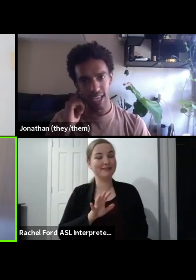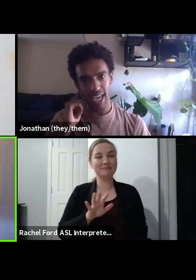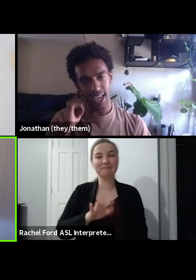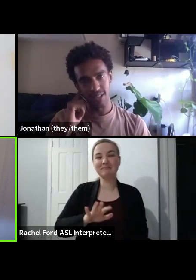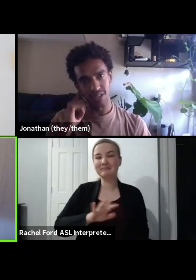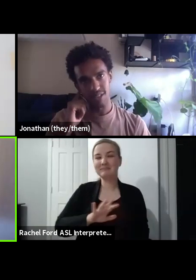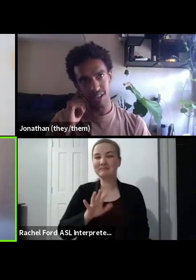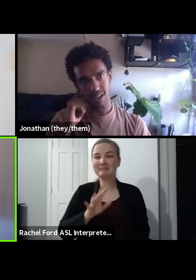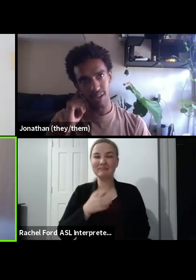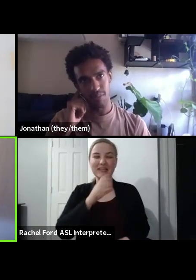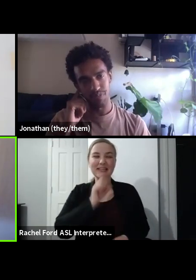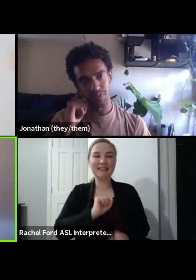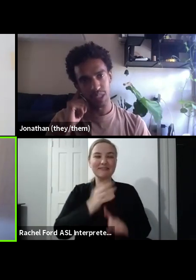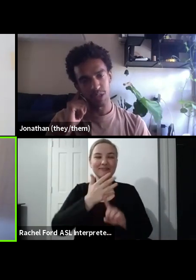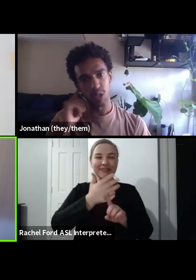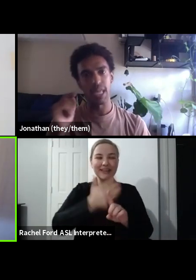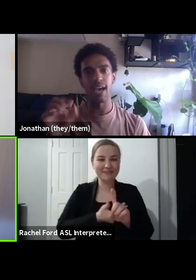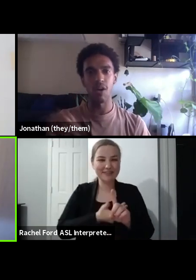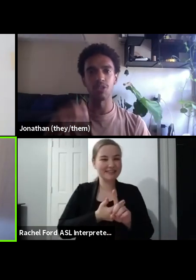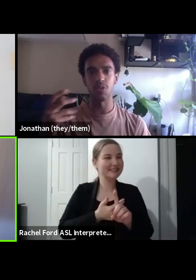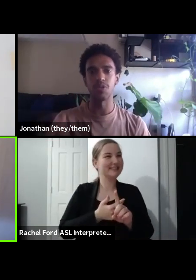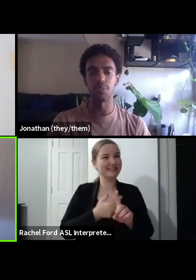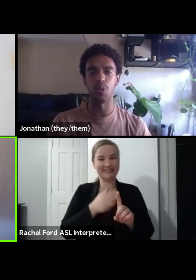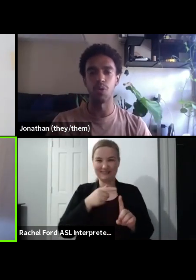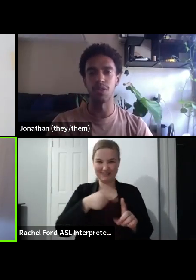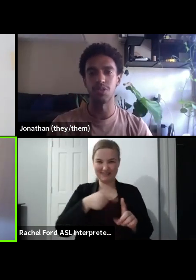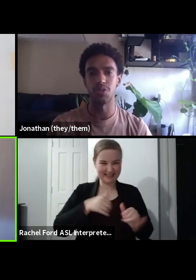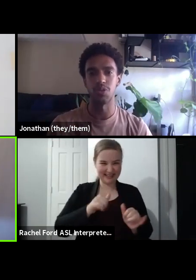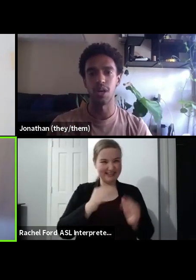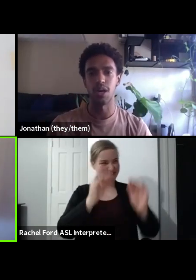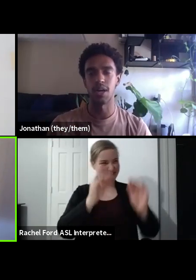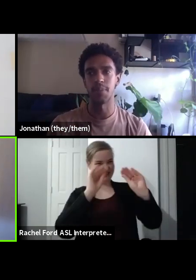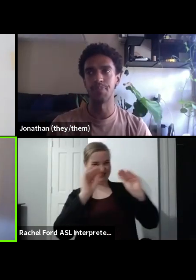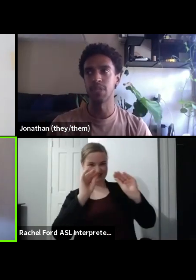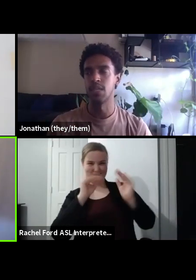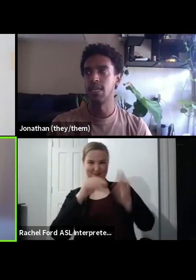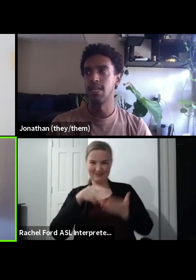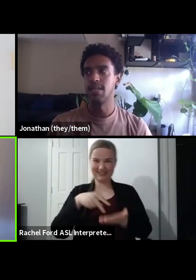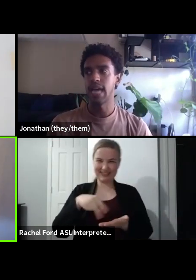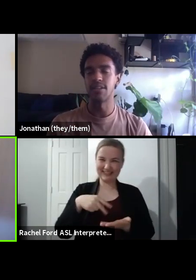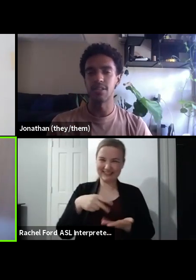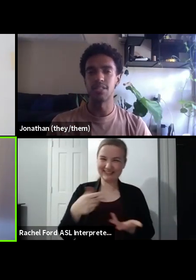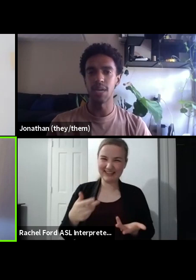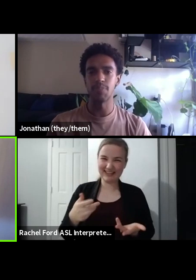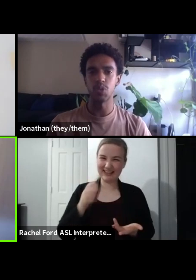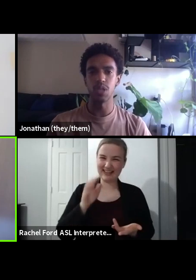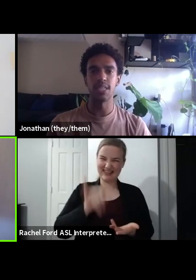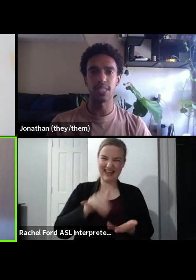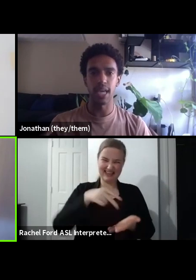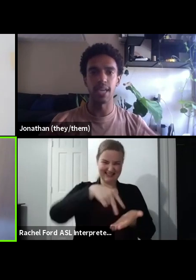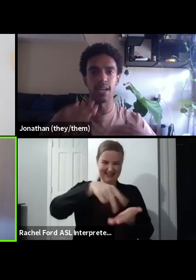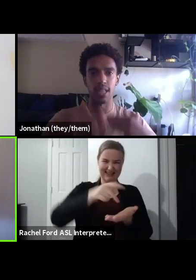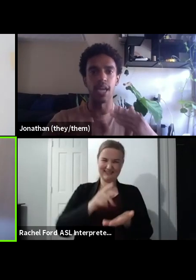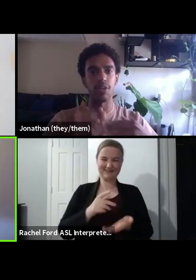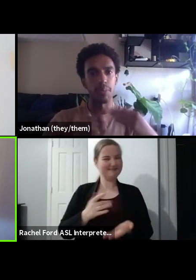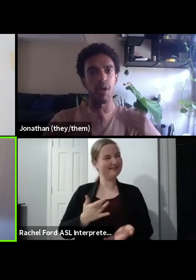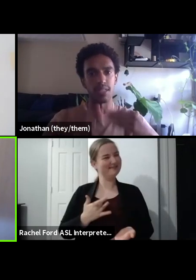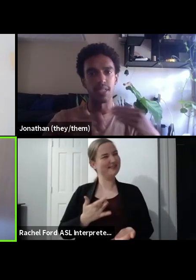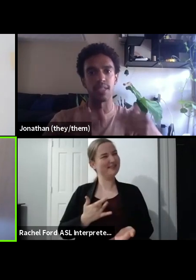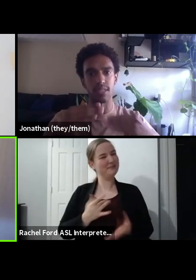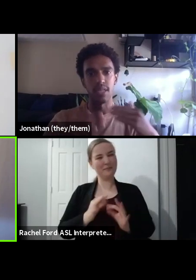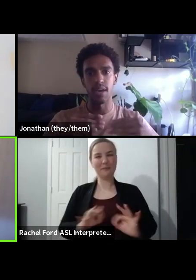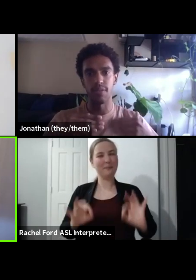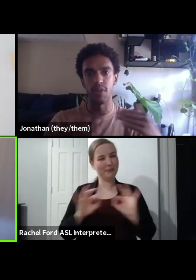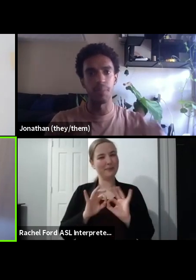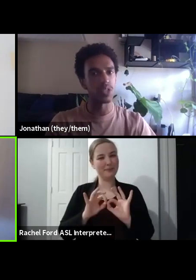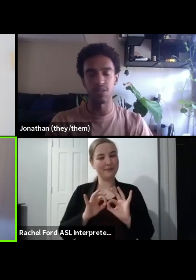like, and so that also feels important too. And conceptually, it's like a layering